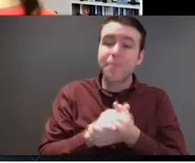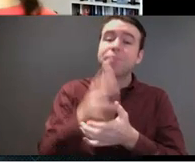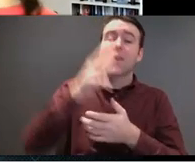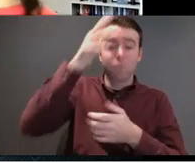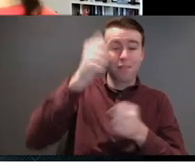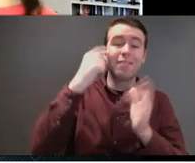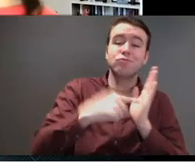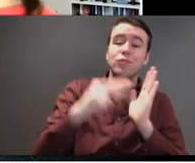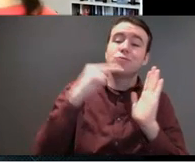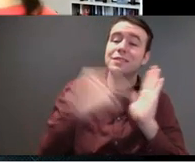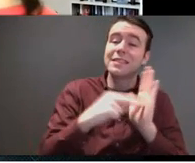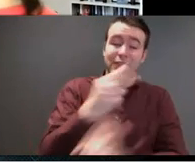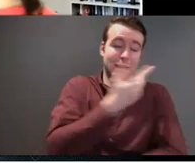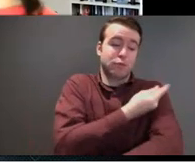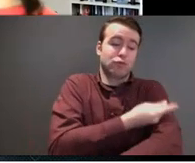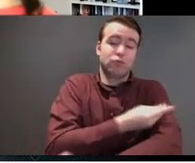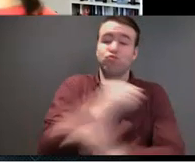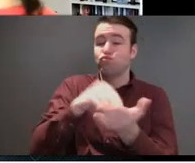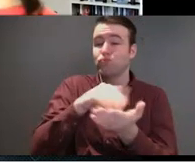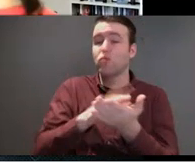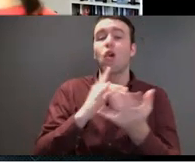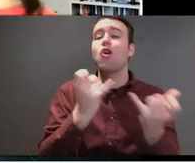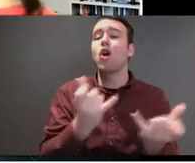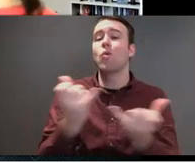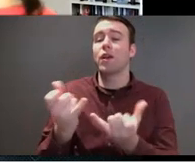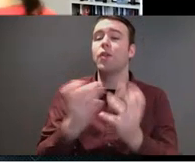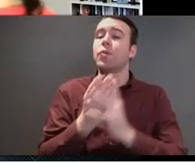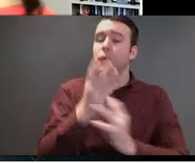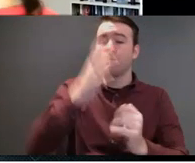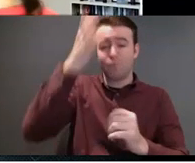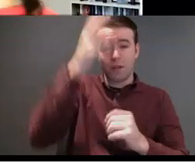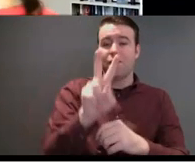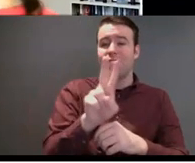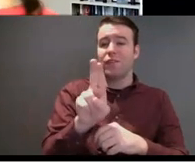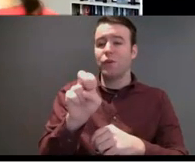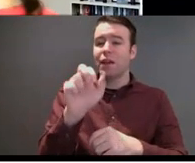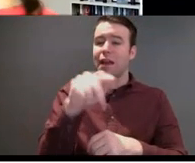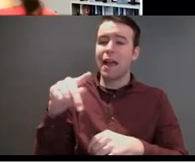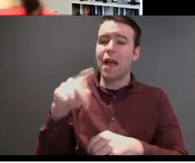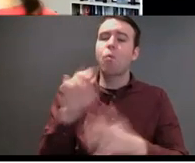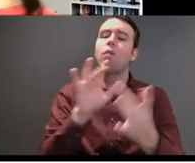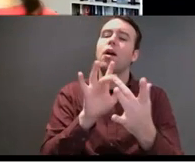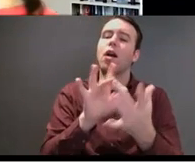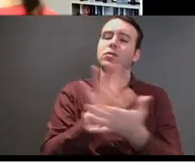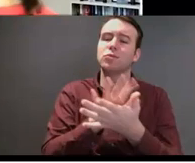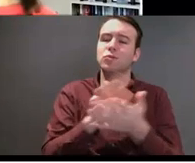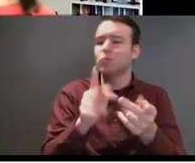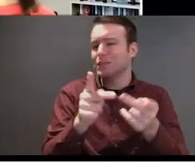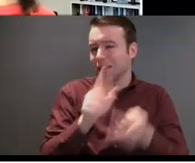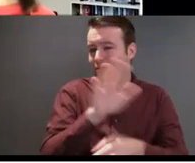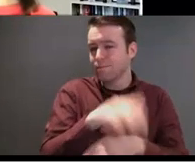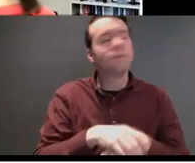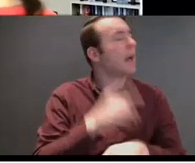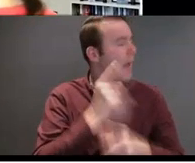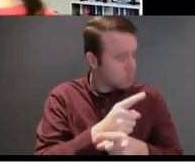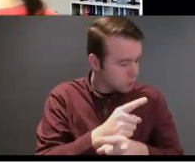check to see if their students' immunization records are current through the Parent View app or by contacting the school site. Yes,